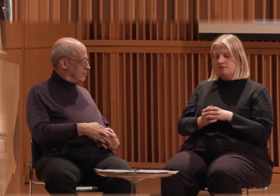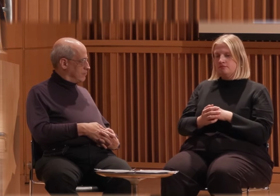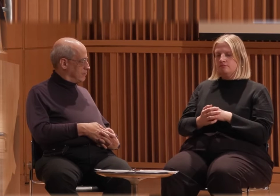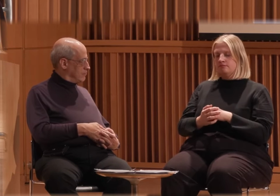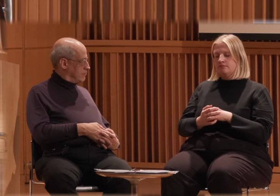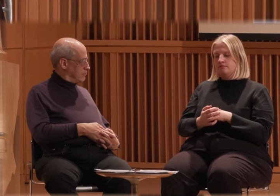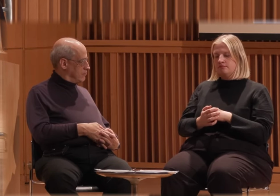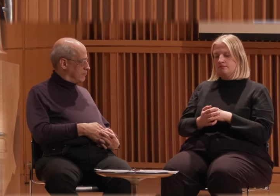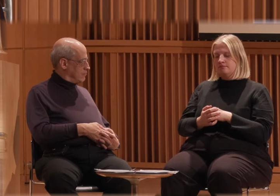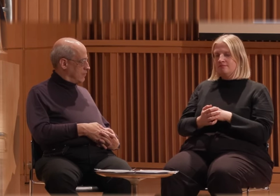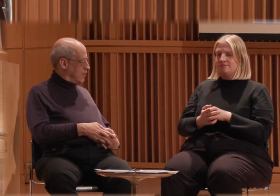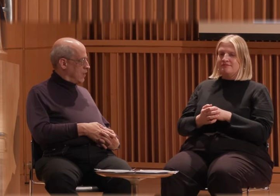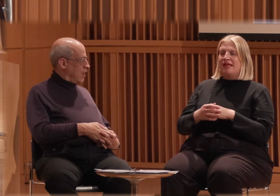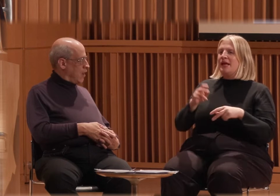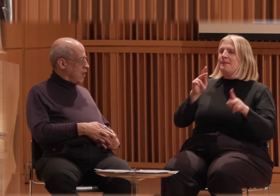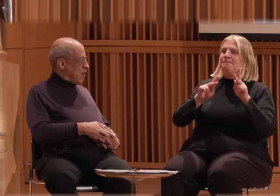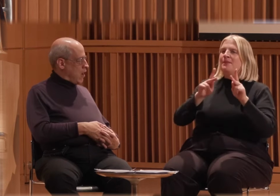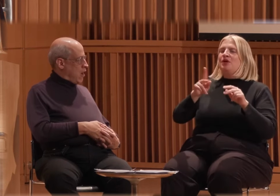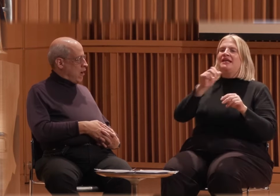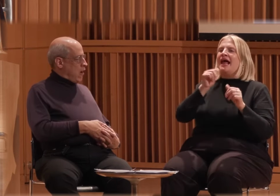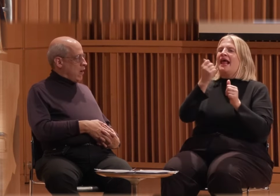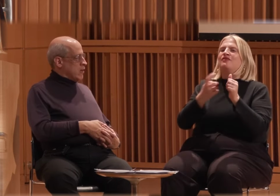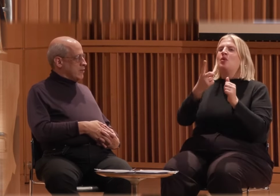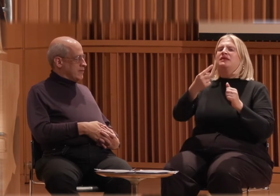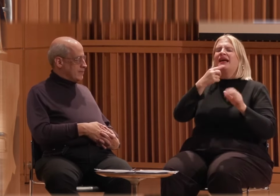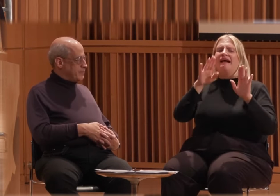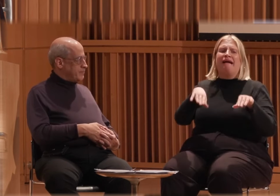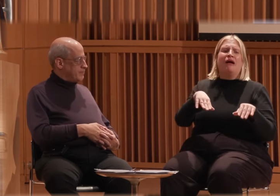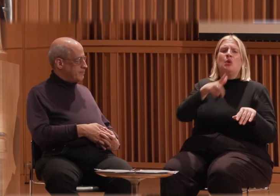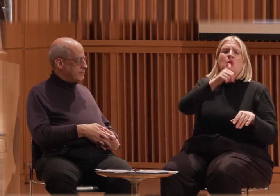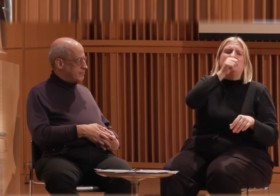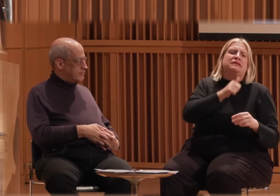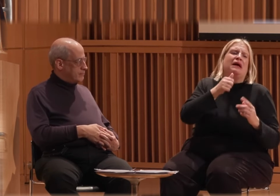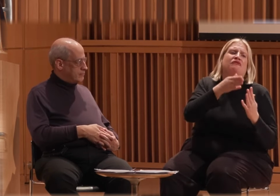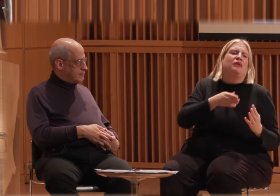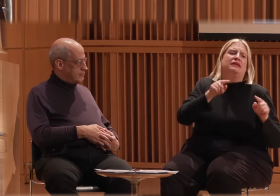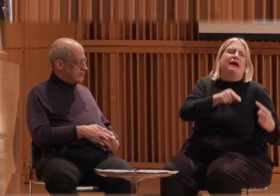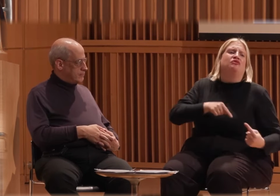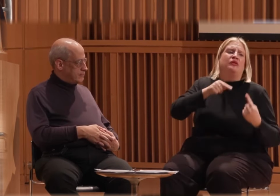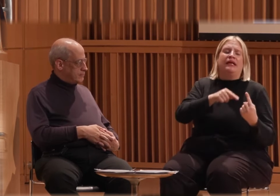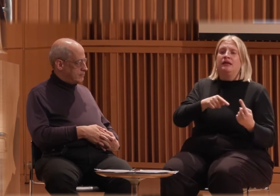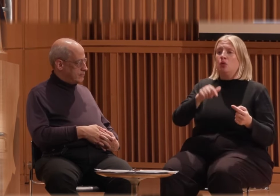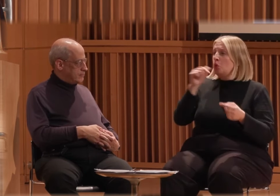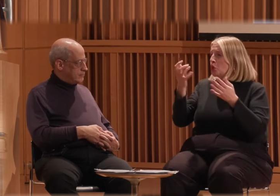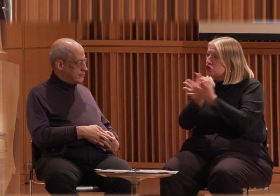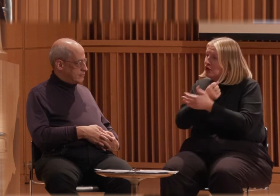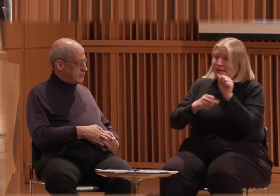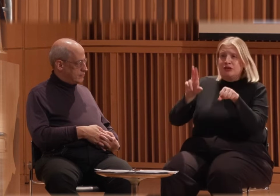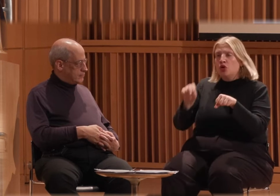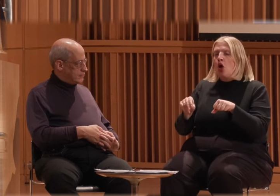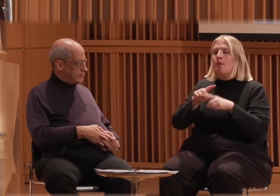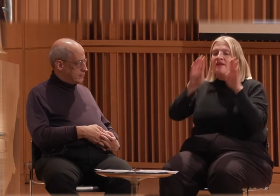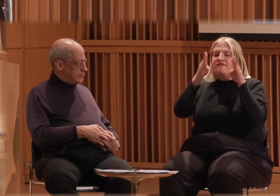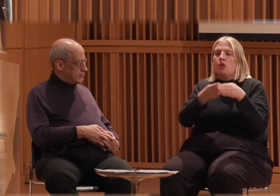about exactly who is suffering, did they deserve this or not. They were focusing on the conditions rather